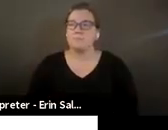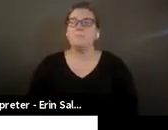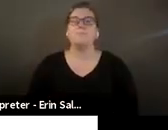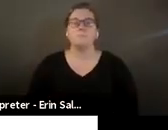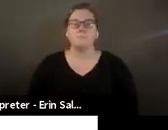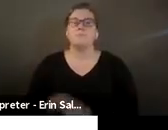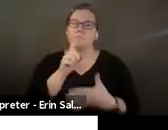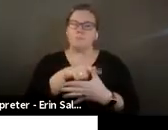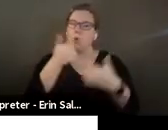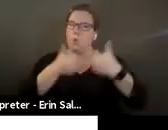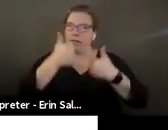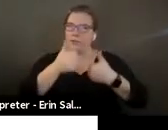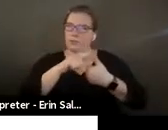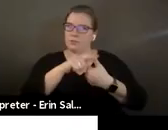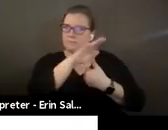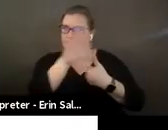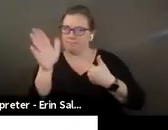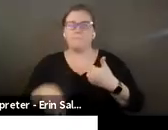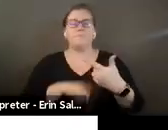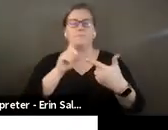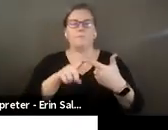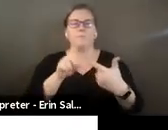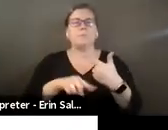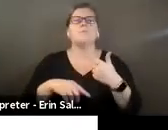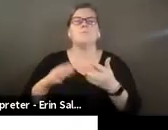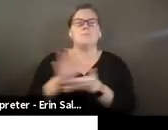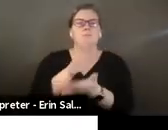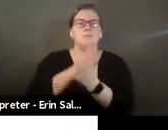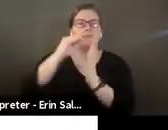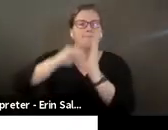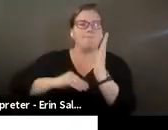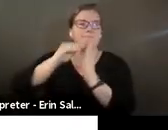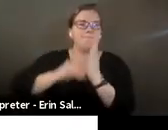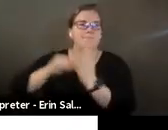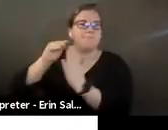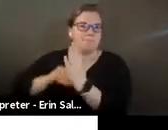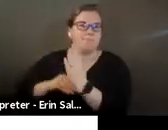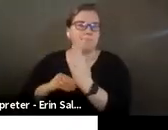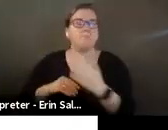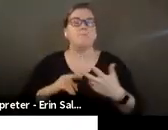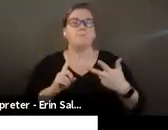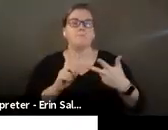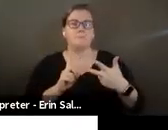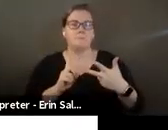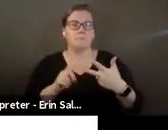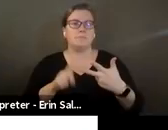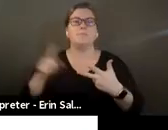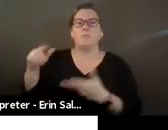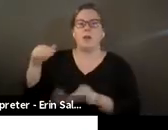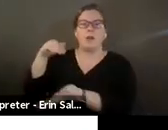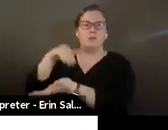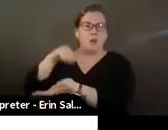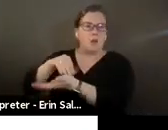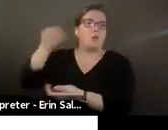Okay, so step two is to fill in the application, and step three is to have a professional certify